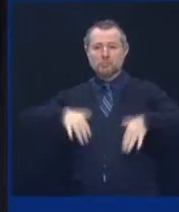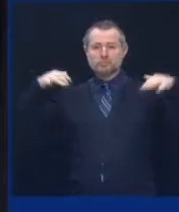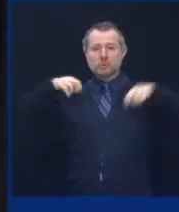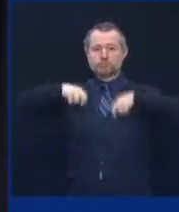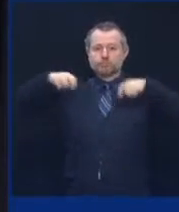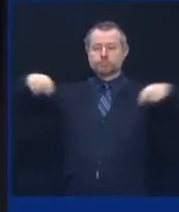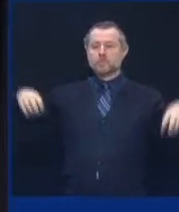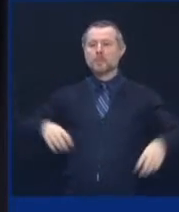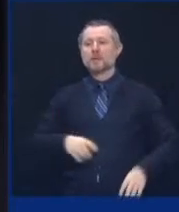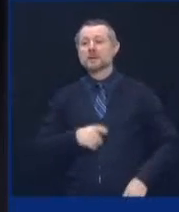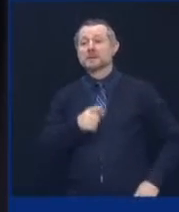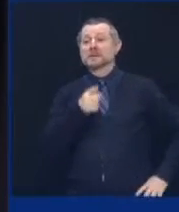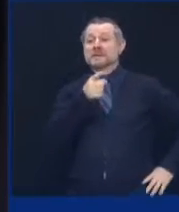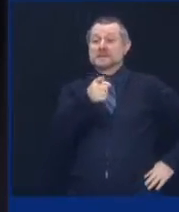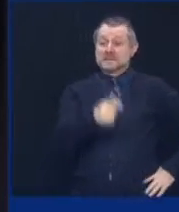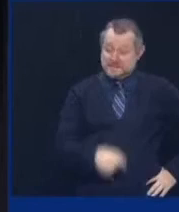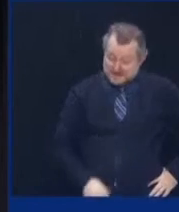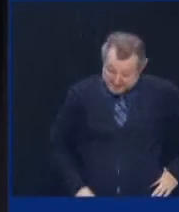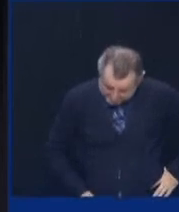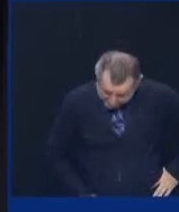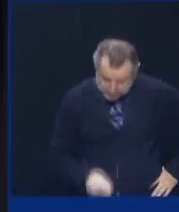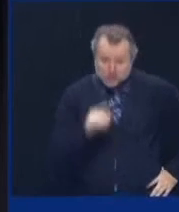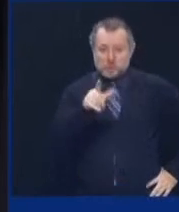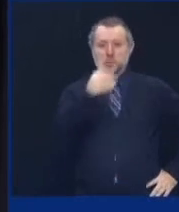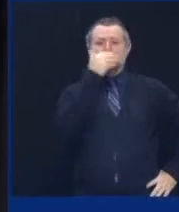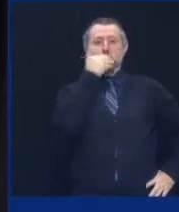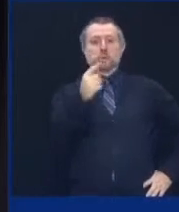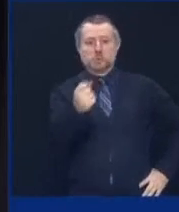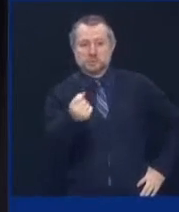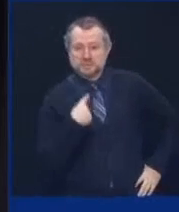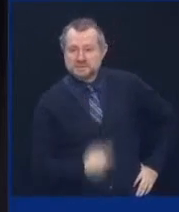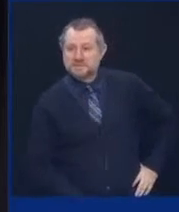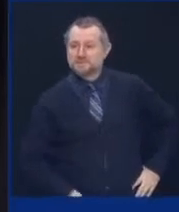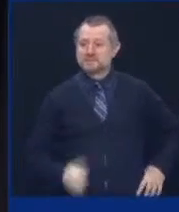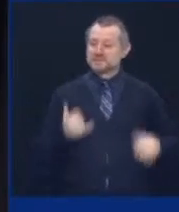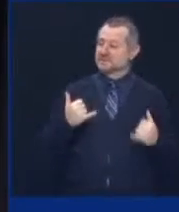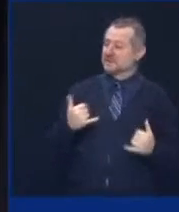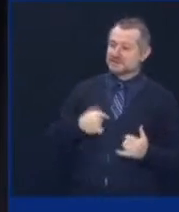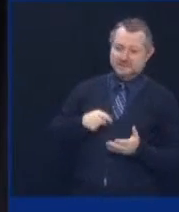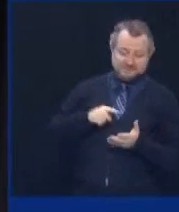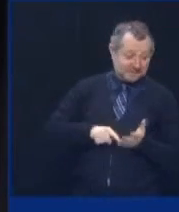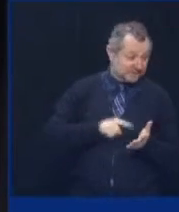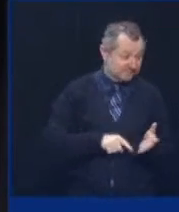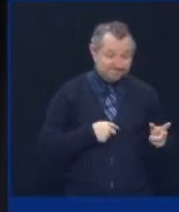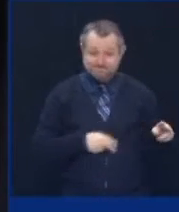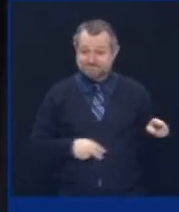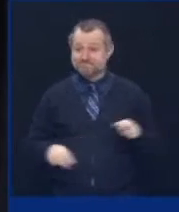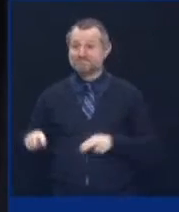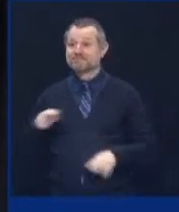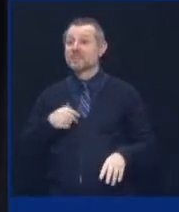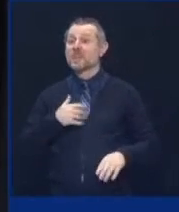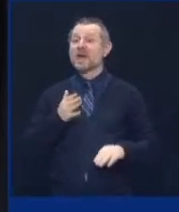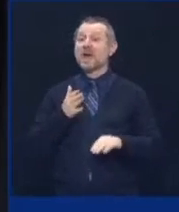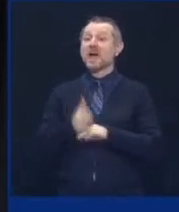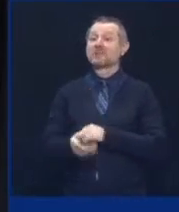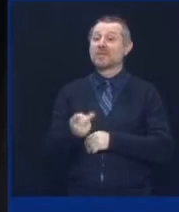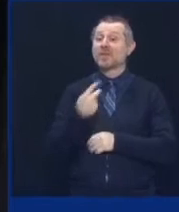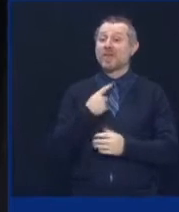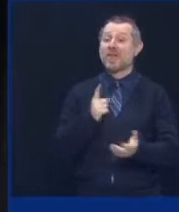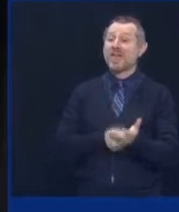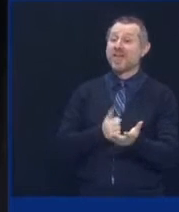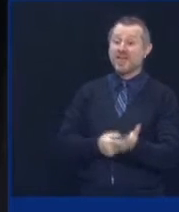question. We are still looking at it. After we had that conversation, Bill,